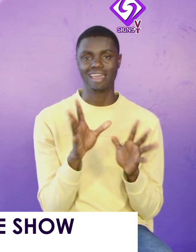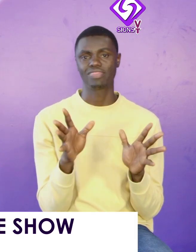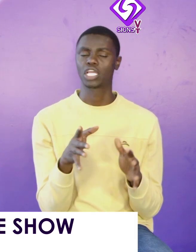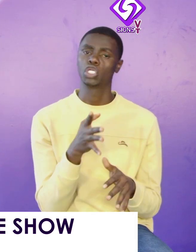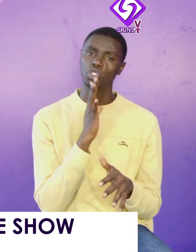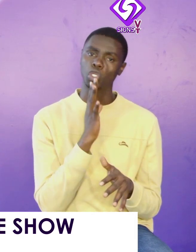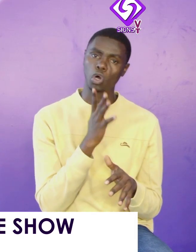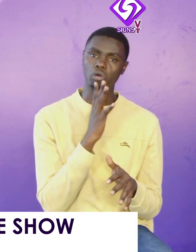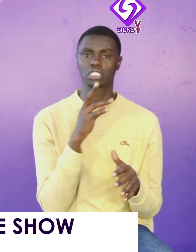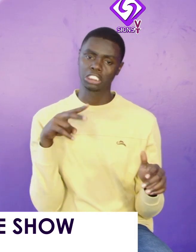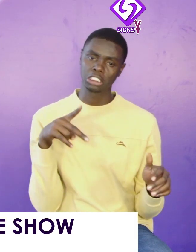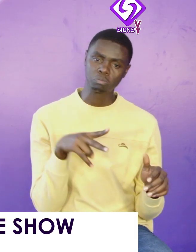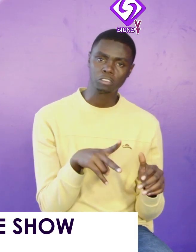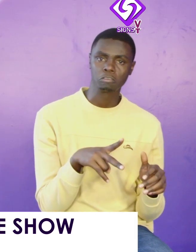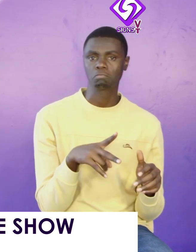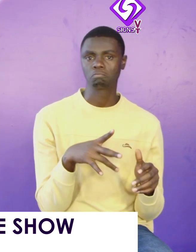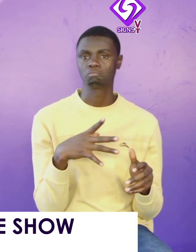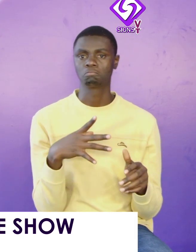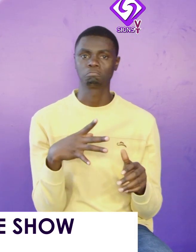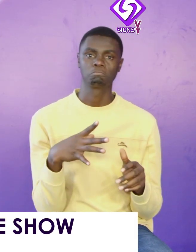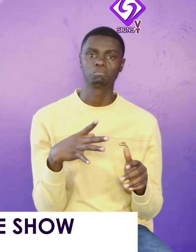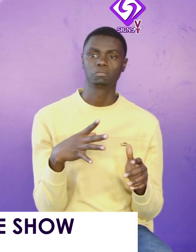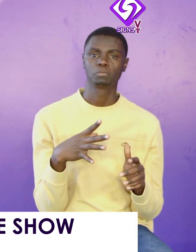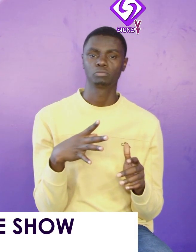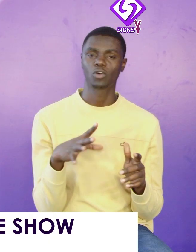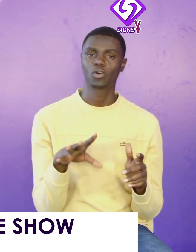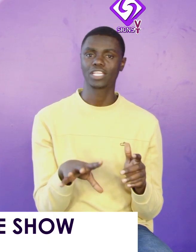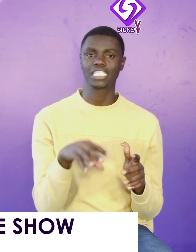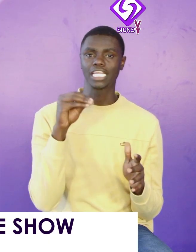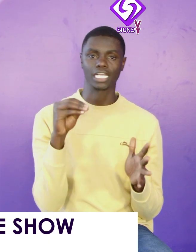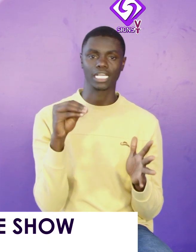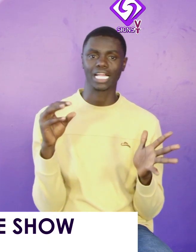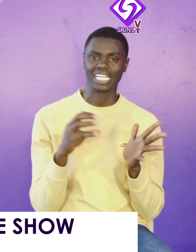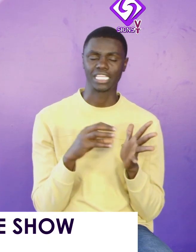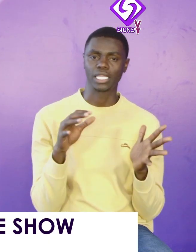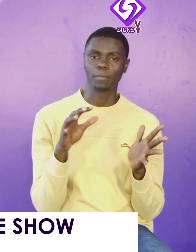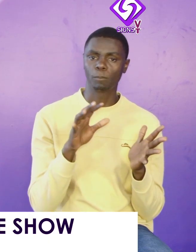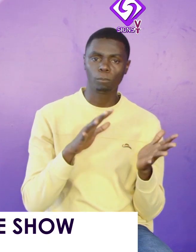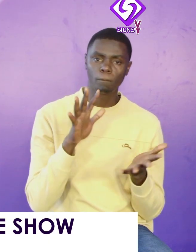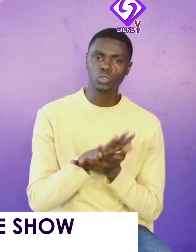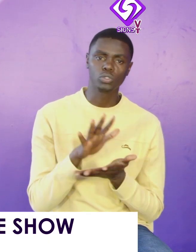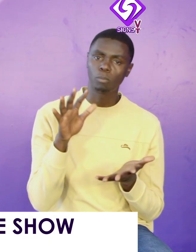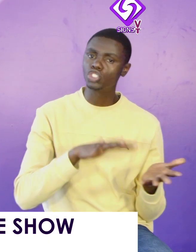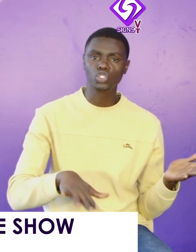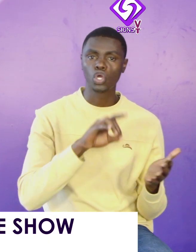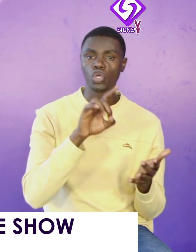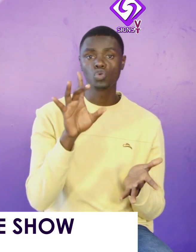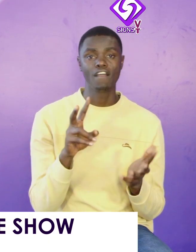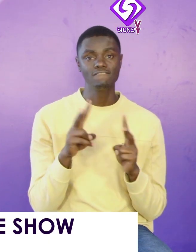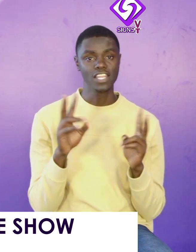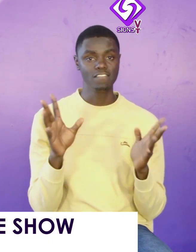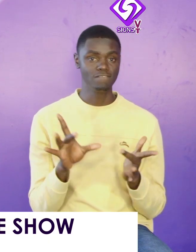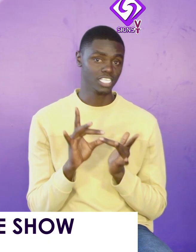you. Nobody can just take the space, the niche that you take. You're special,